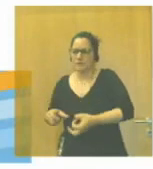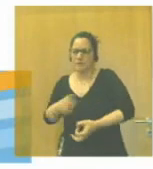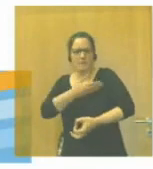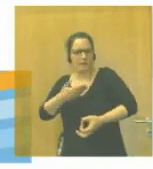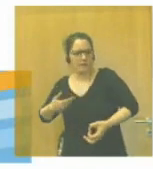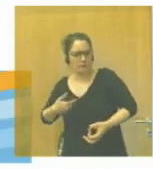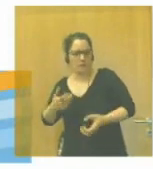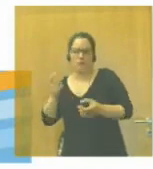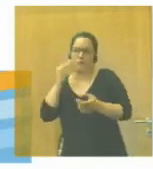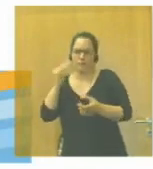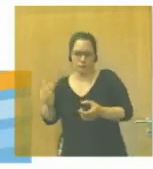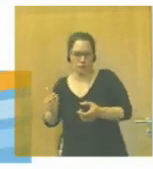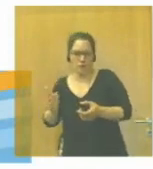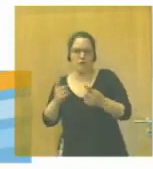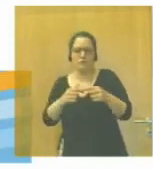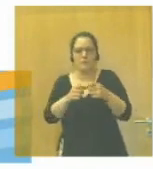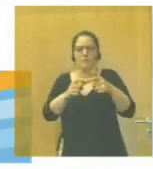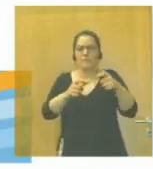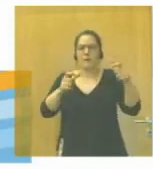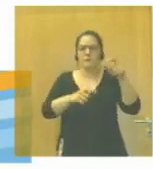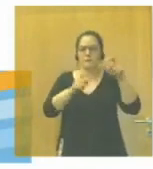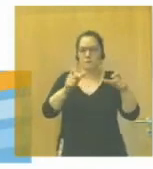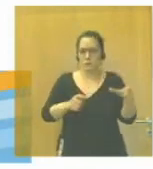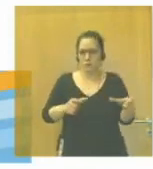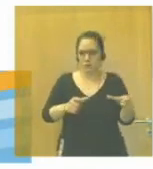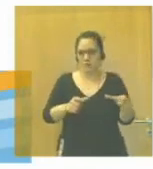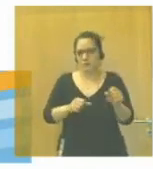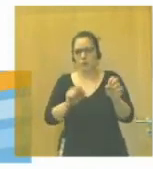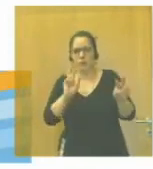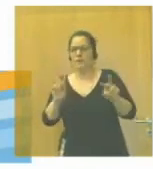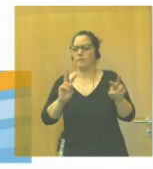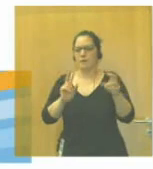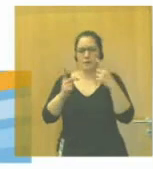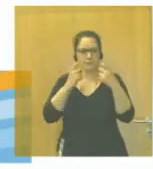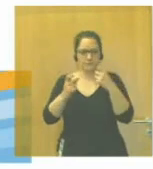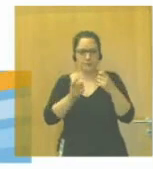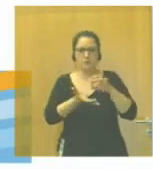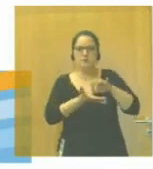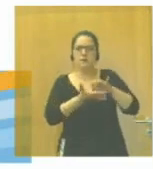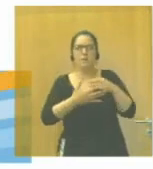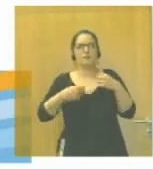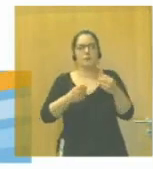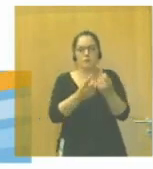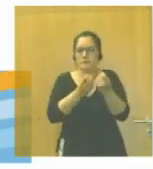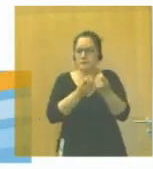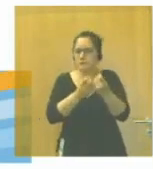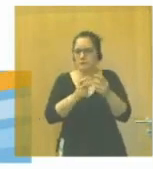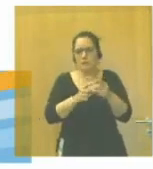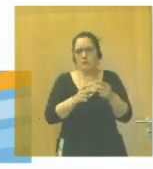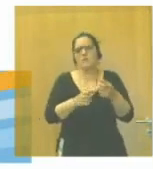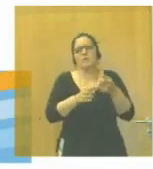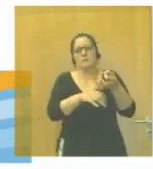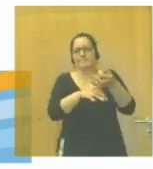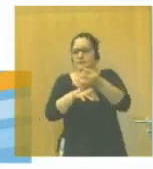it's really important that our healthcare systems be resourced and trained and prepared. They are going to have to identify